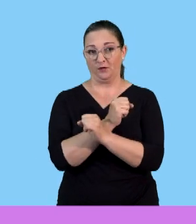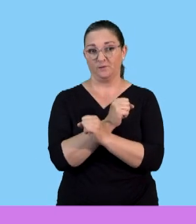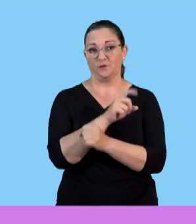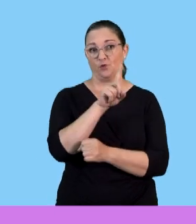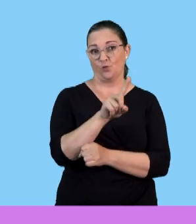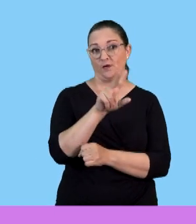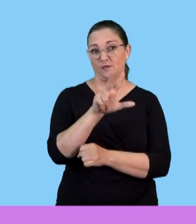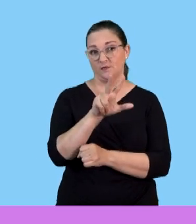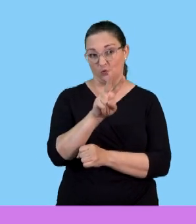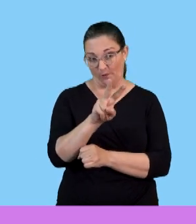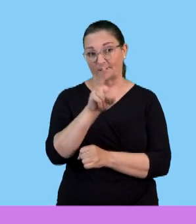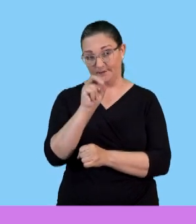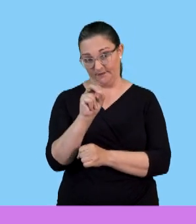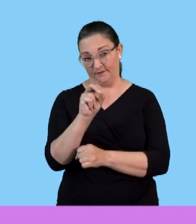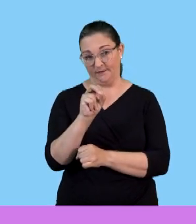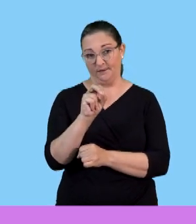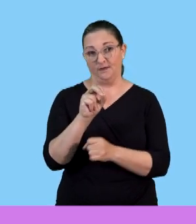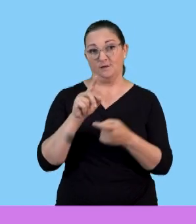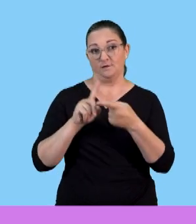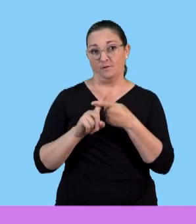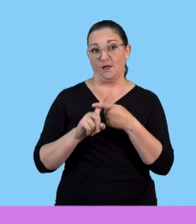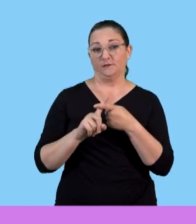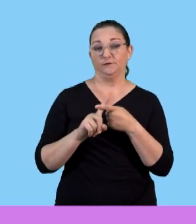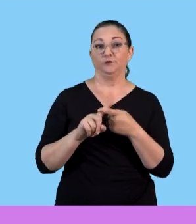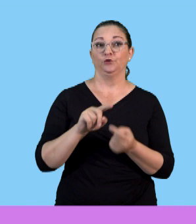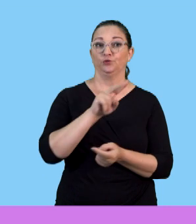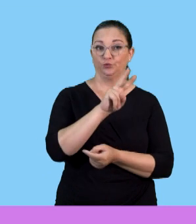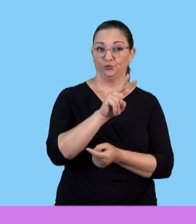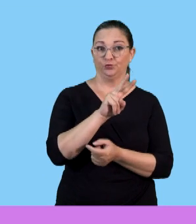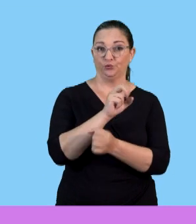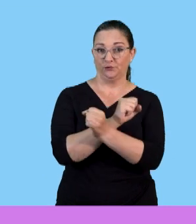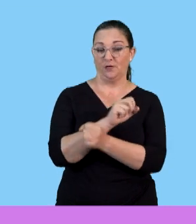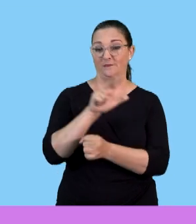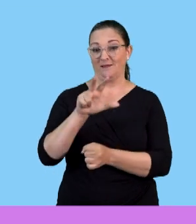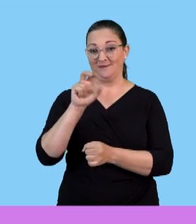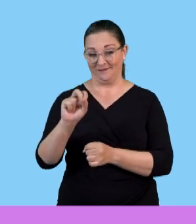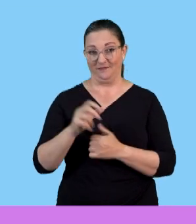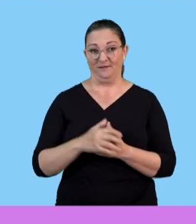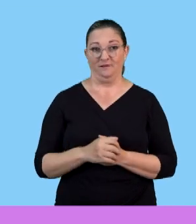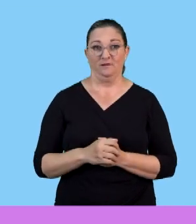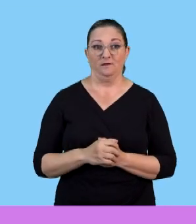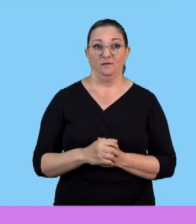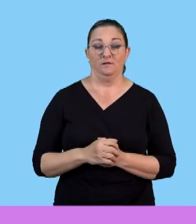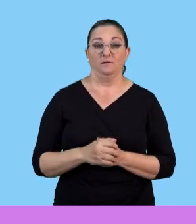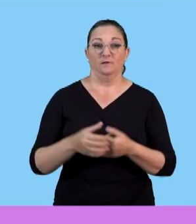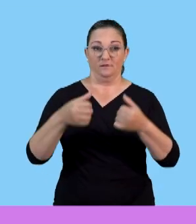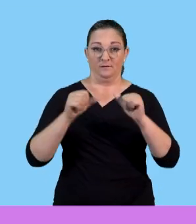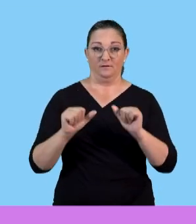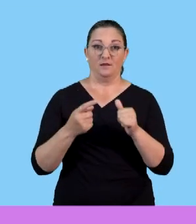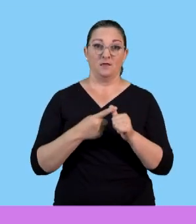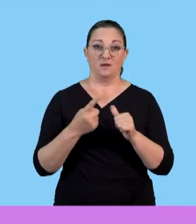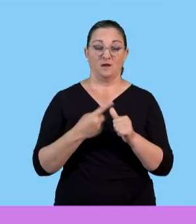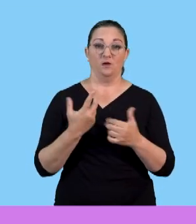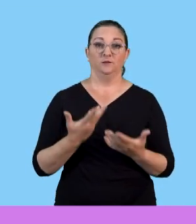times 120 plus 2 times 80. And